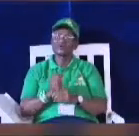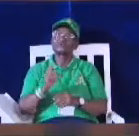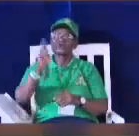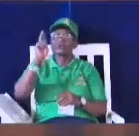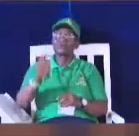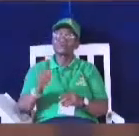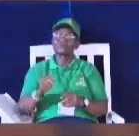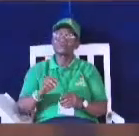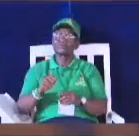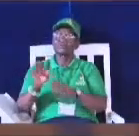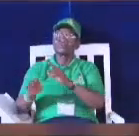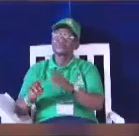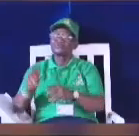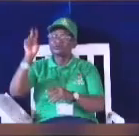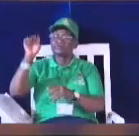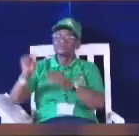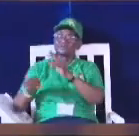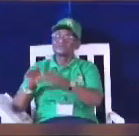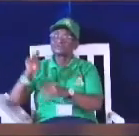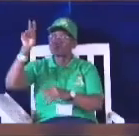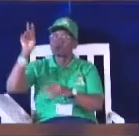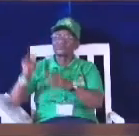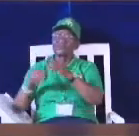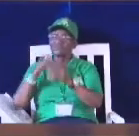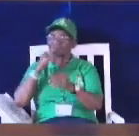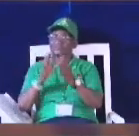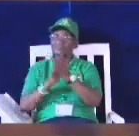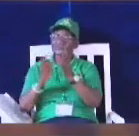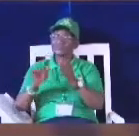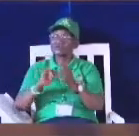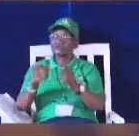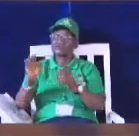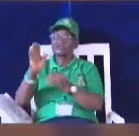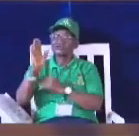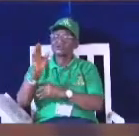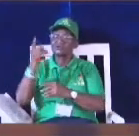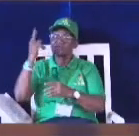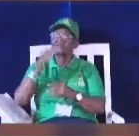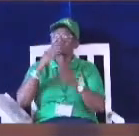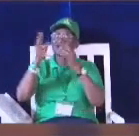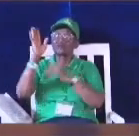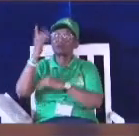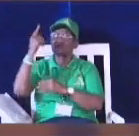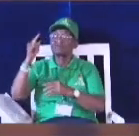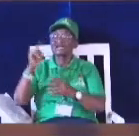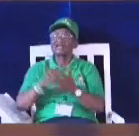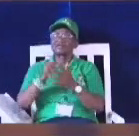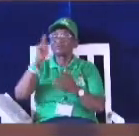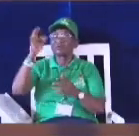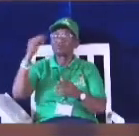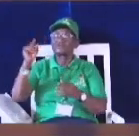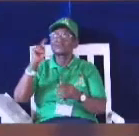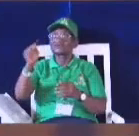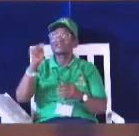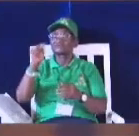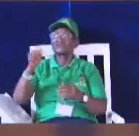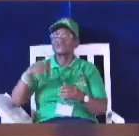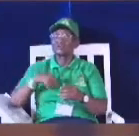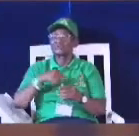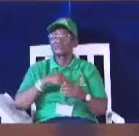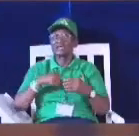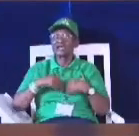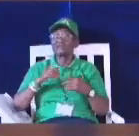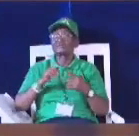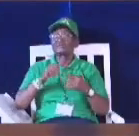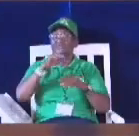walking, jumping, praising God. I thank God for one of the testimonies we had tonight of a